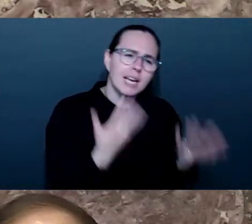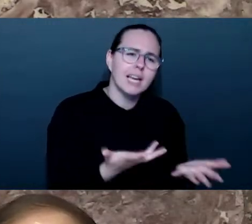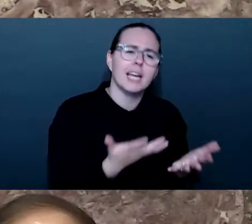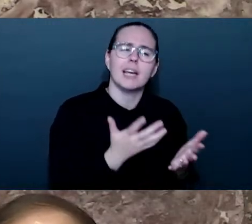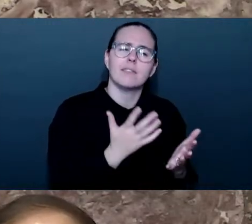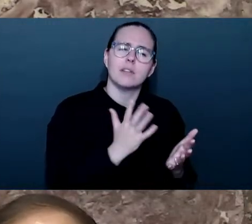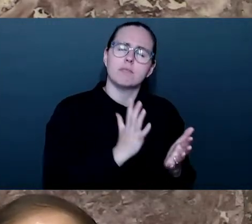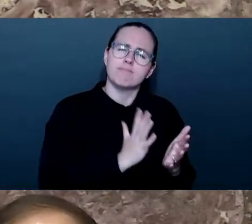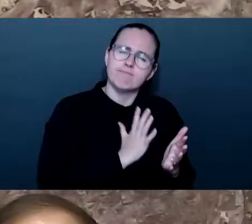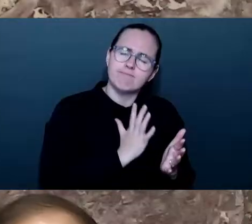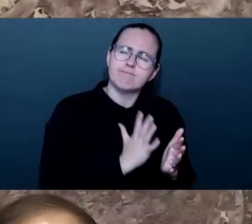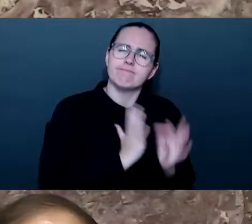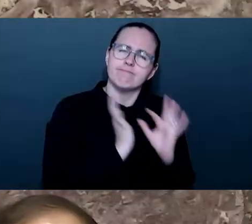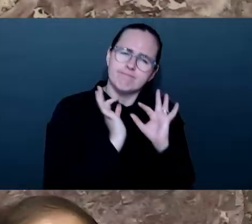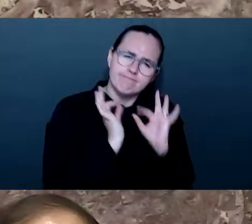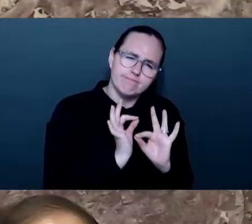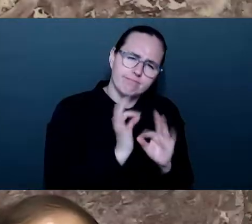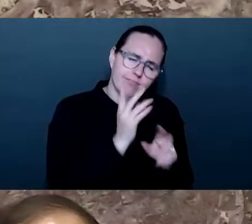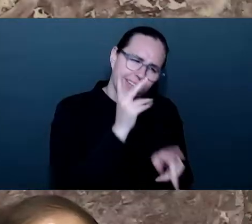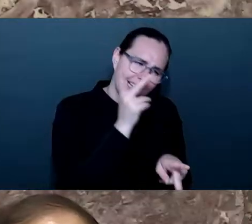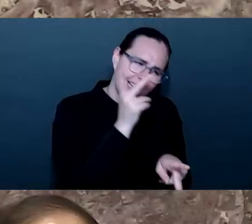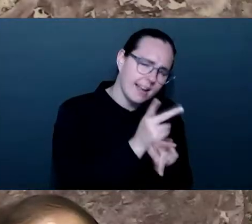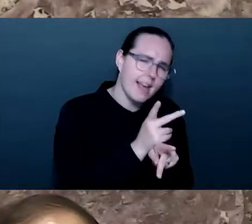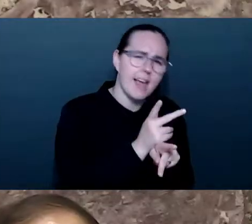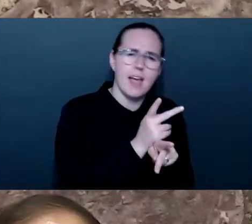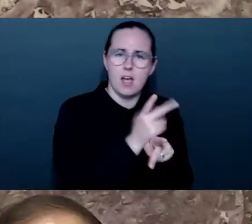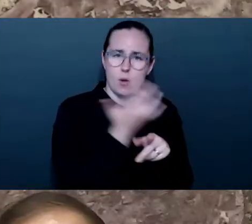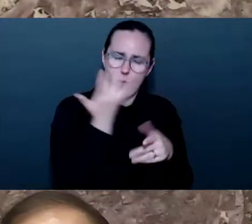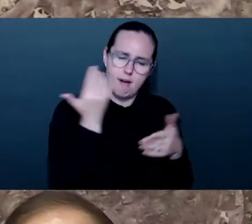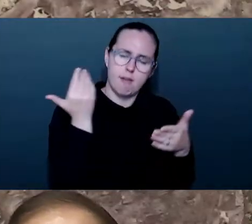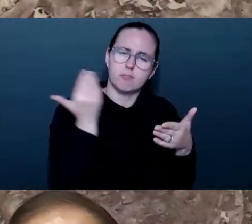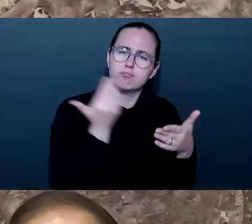life is absolutely incredible, and I stand up for them every single